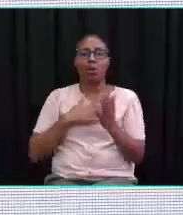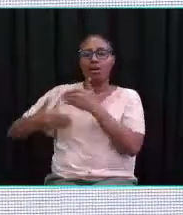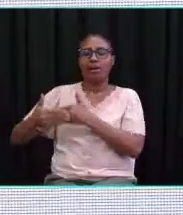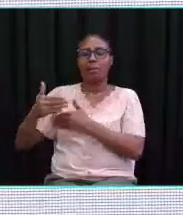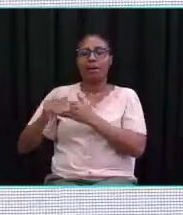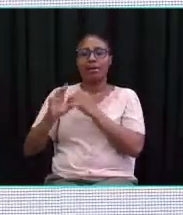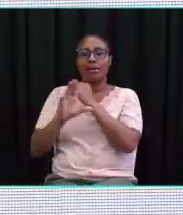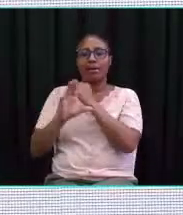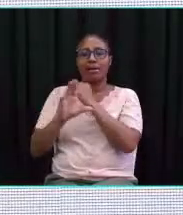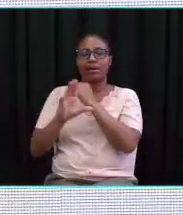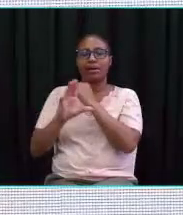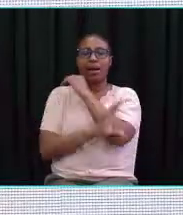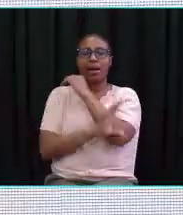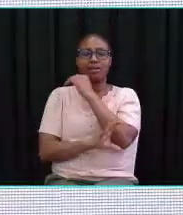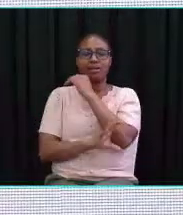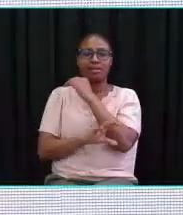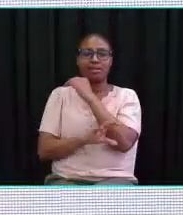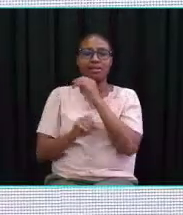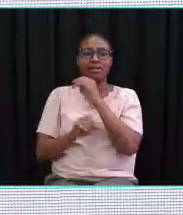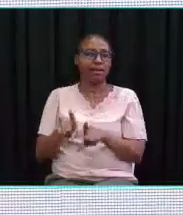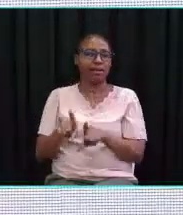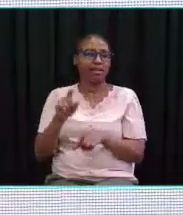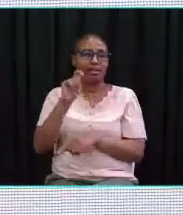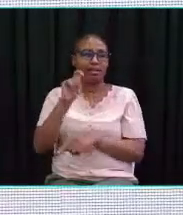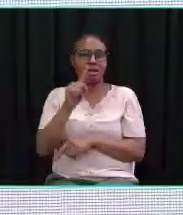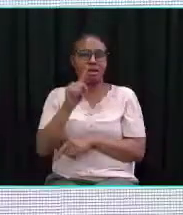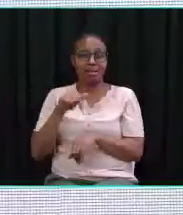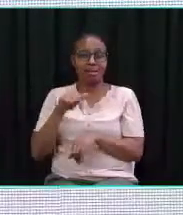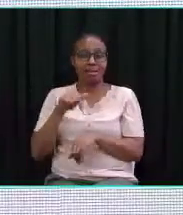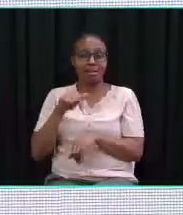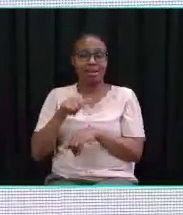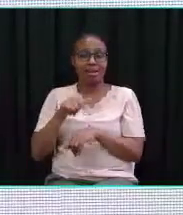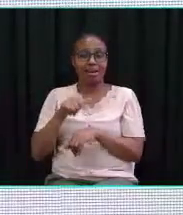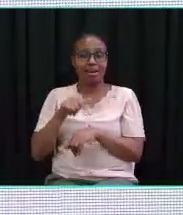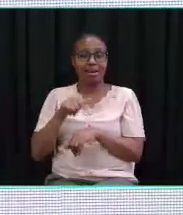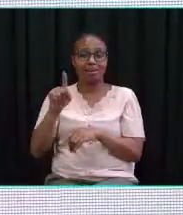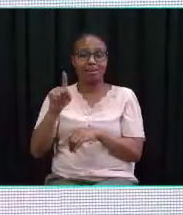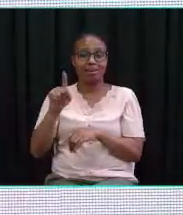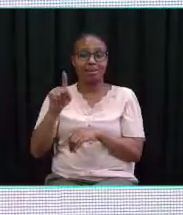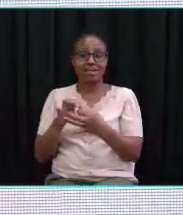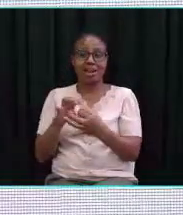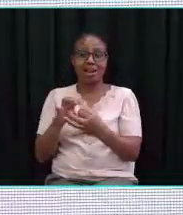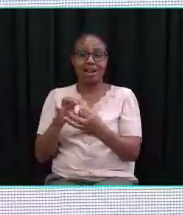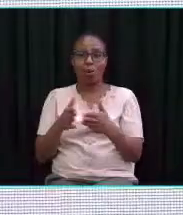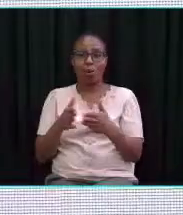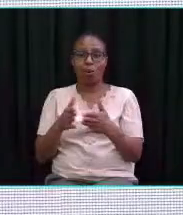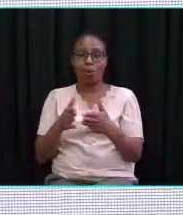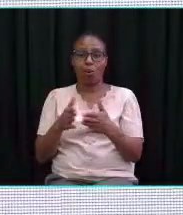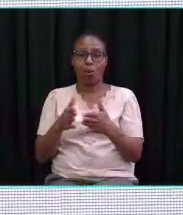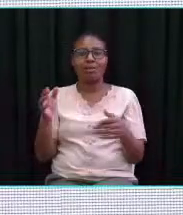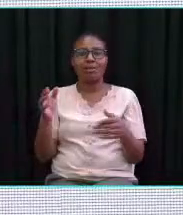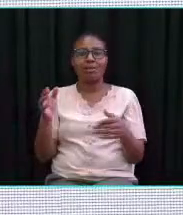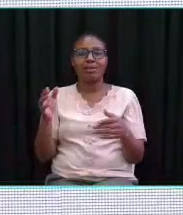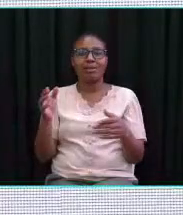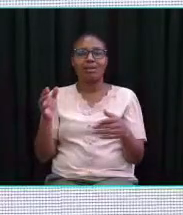in Tanzania. And we hope once that is unlocked, then even the tourism around this area,